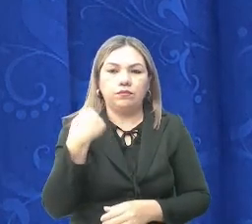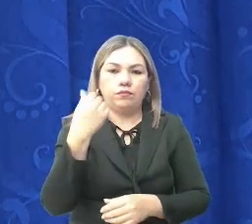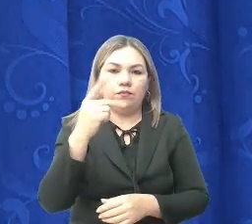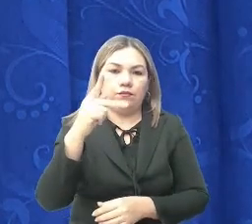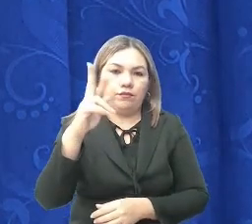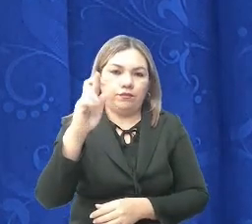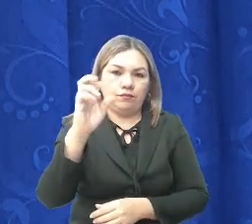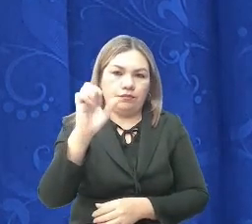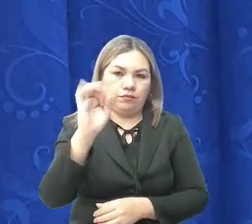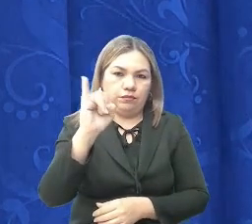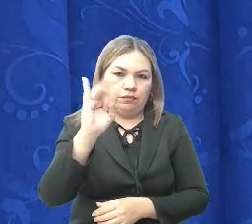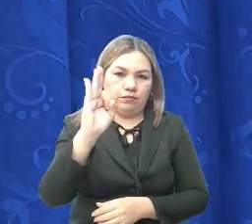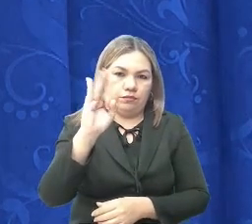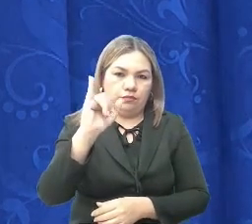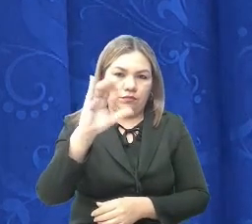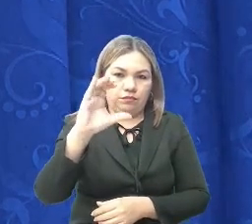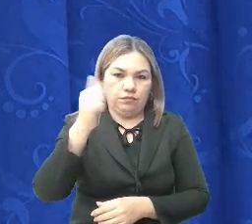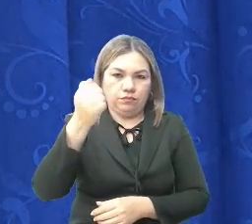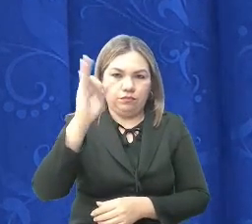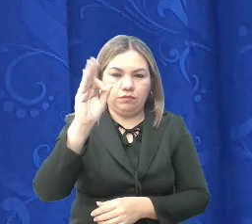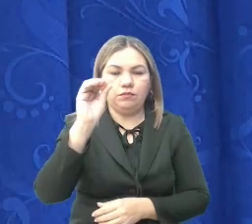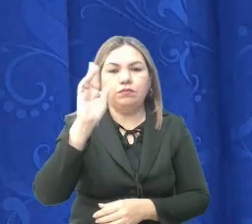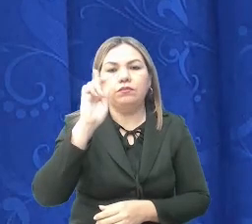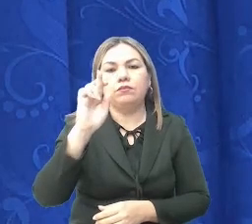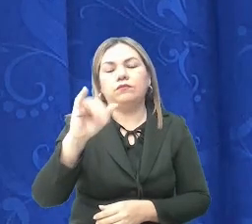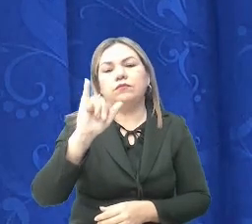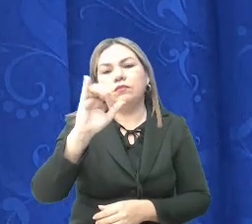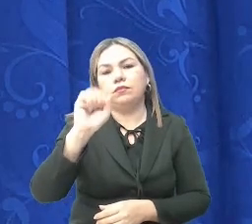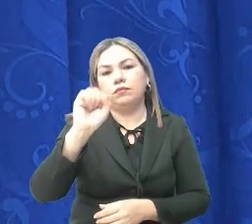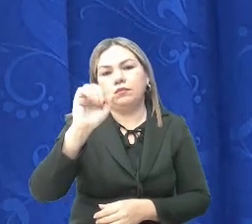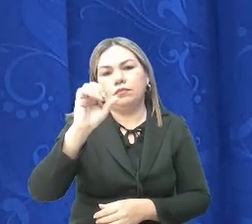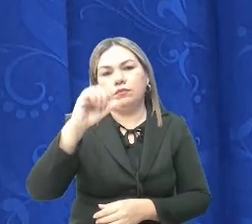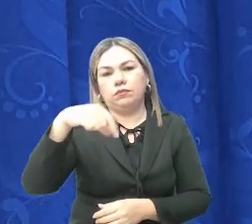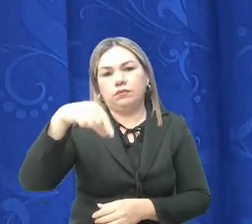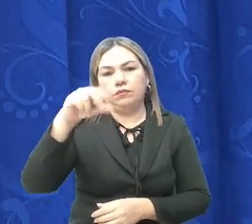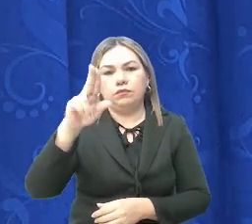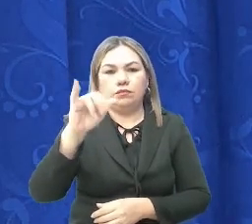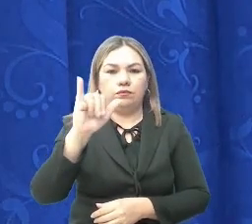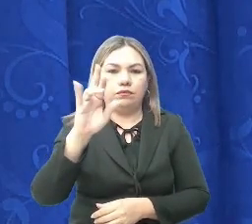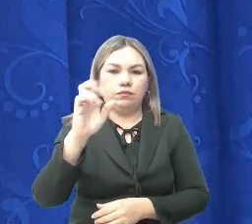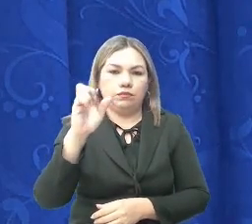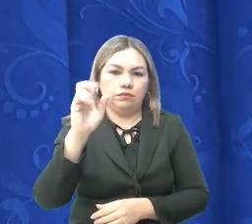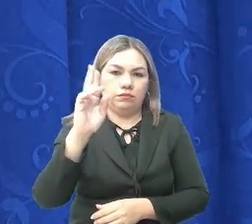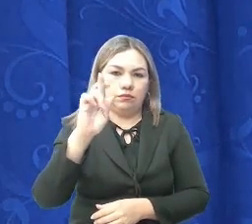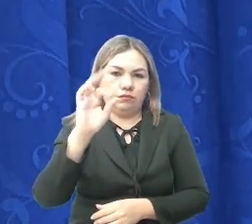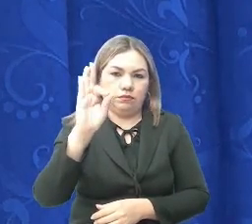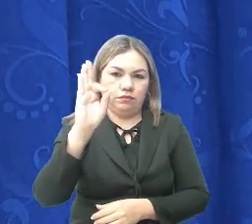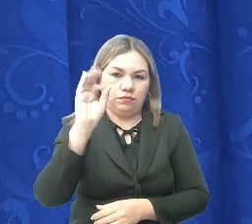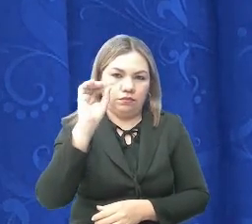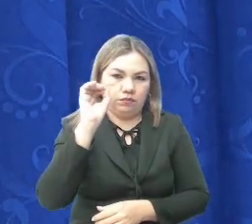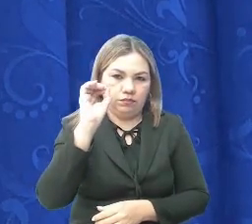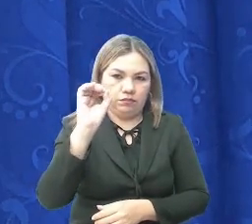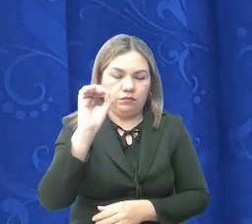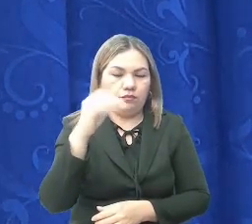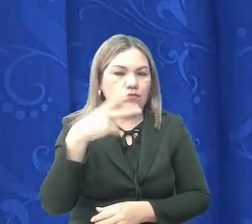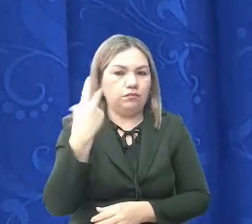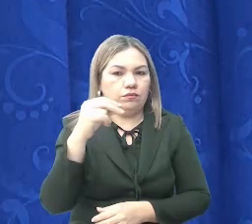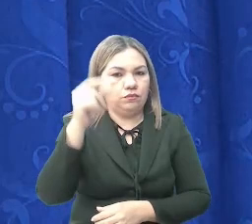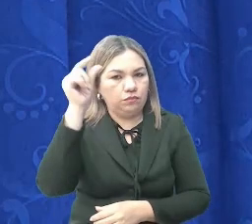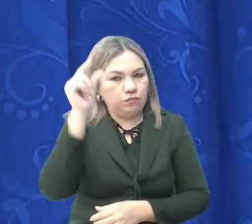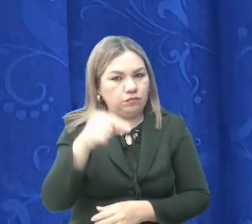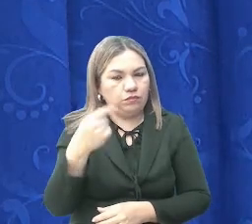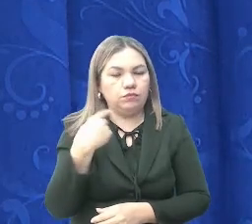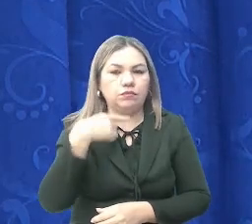need to have left-handed preachers. We need a message not only motivate us, but